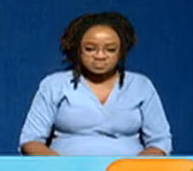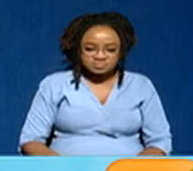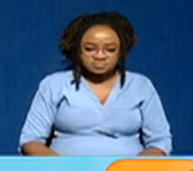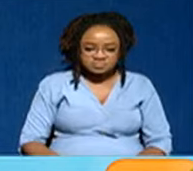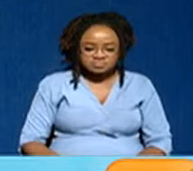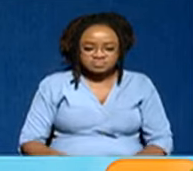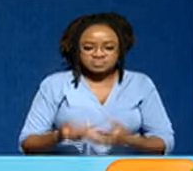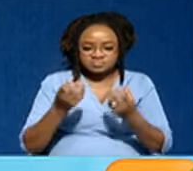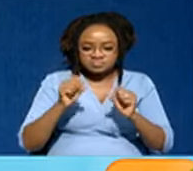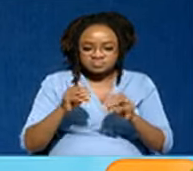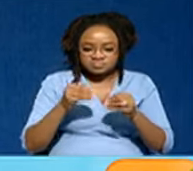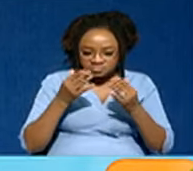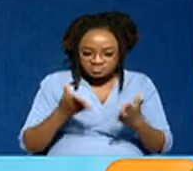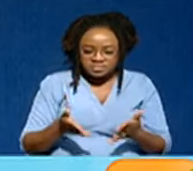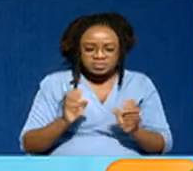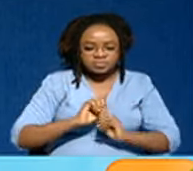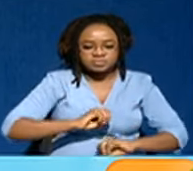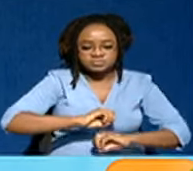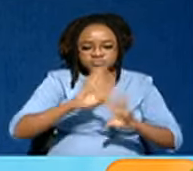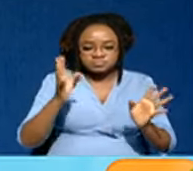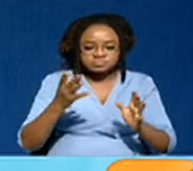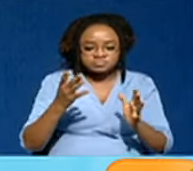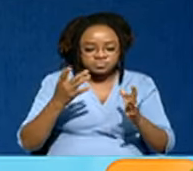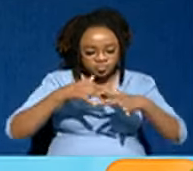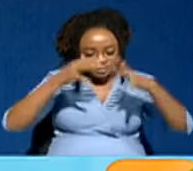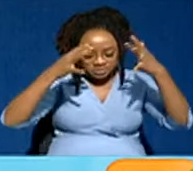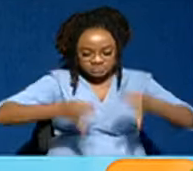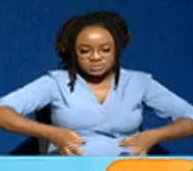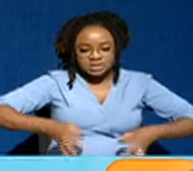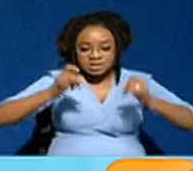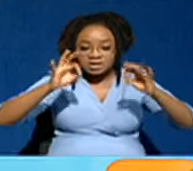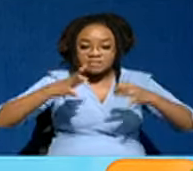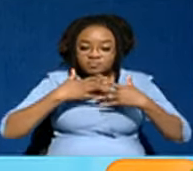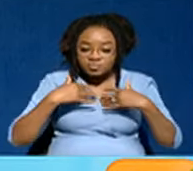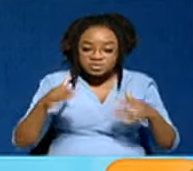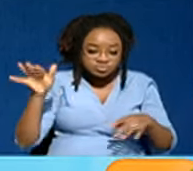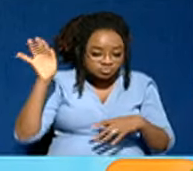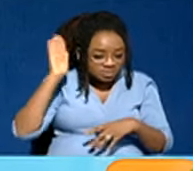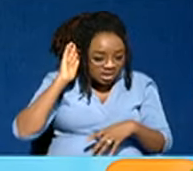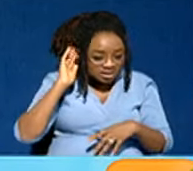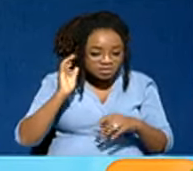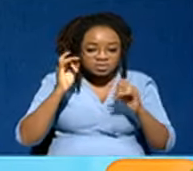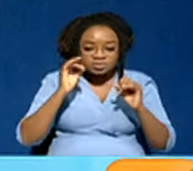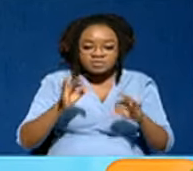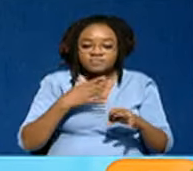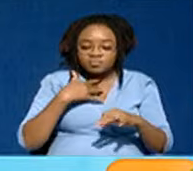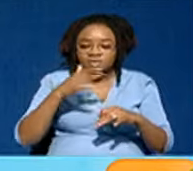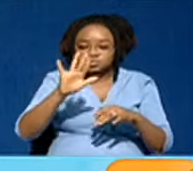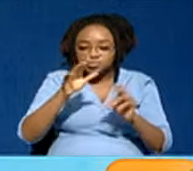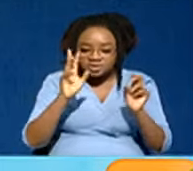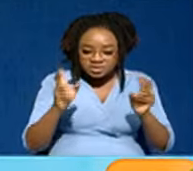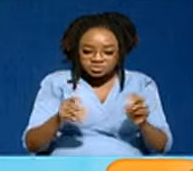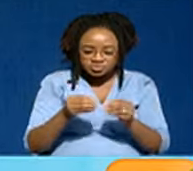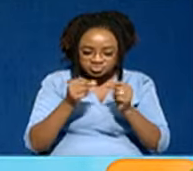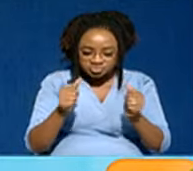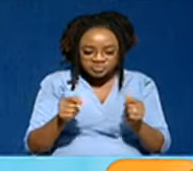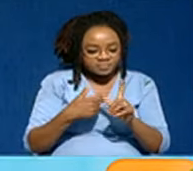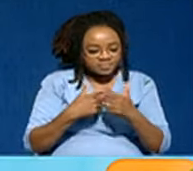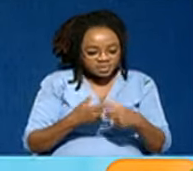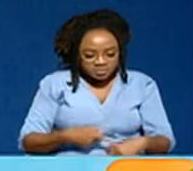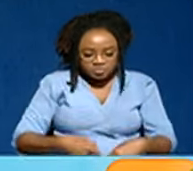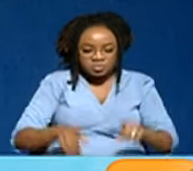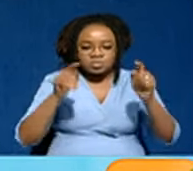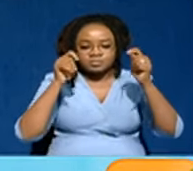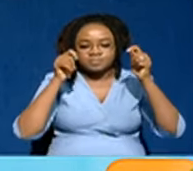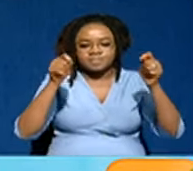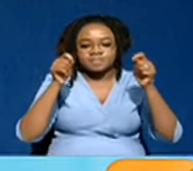become compelling. Yeah. That for you to be heard and for your issues to be prioritized, then you must go on a strike. And